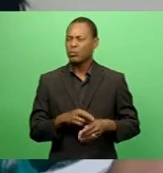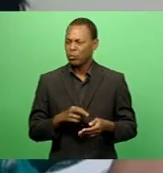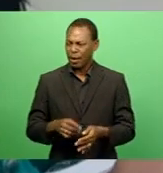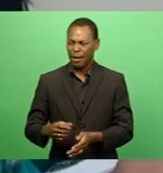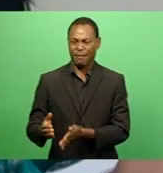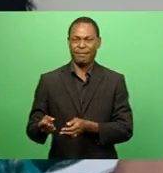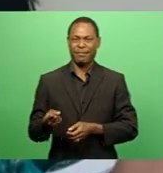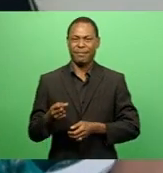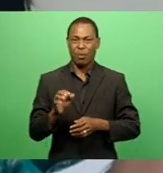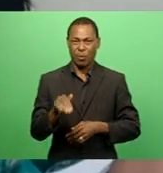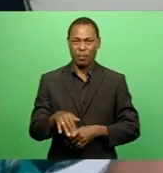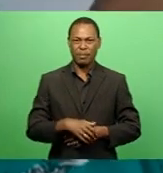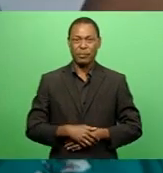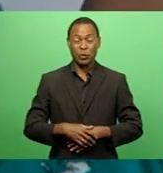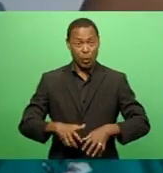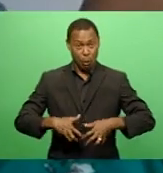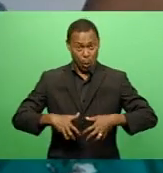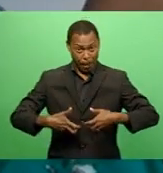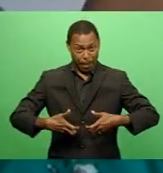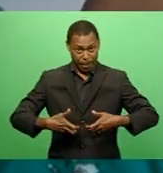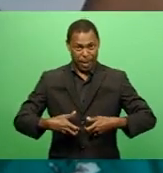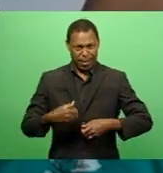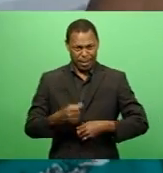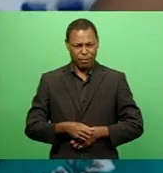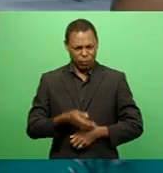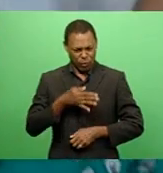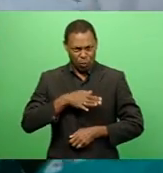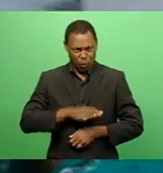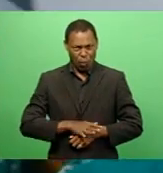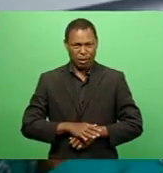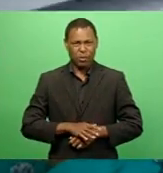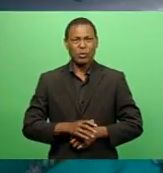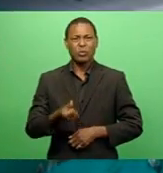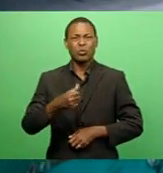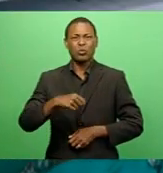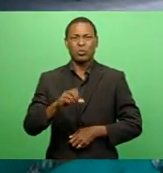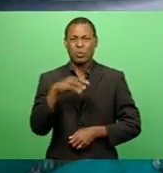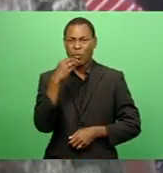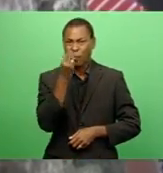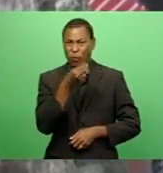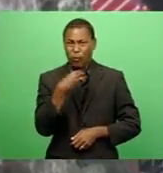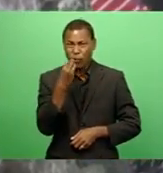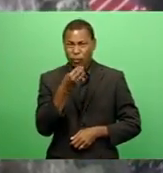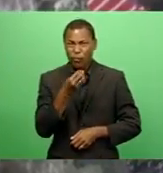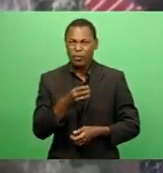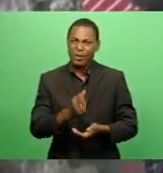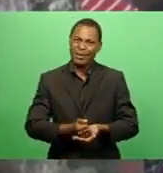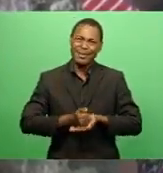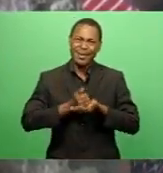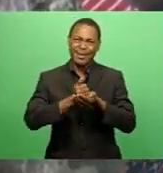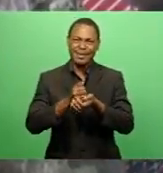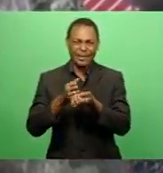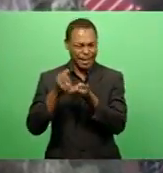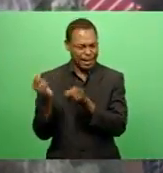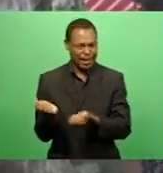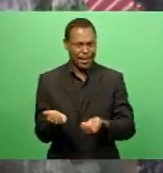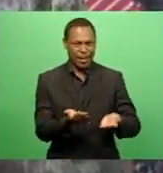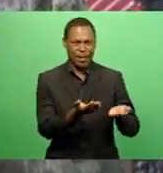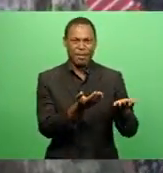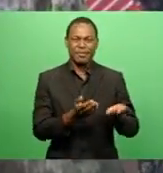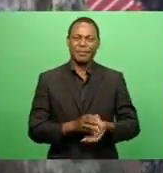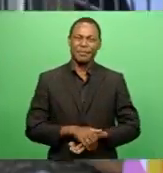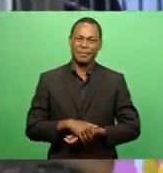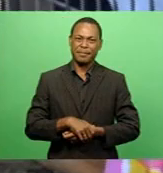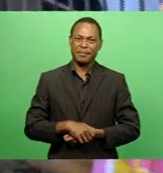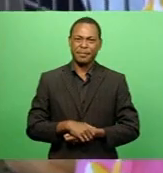says the complainant also wants the Commission to investigate the use of food rations and other assistance given to the home by the public and the